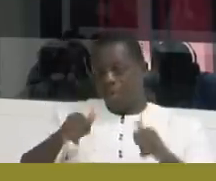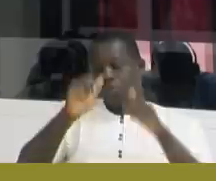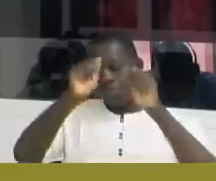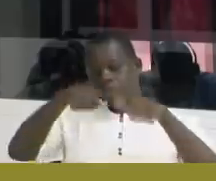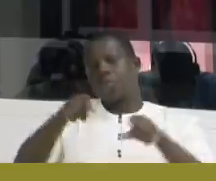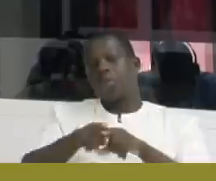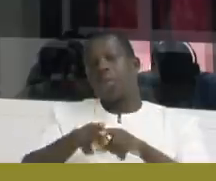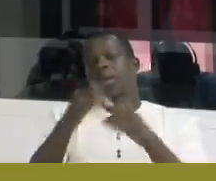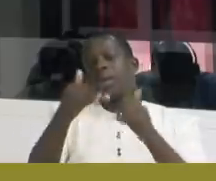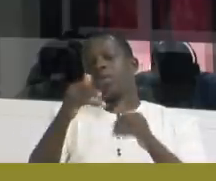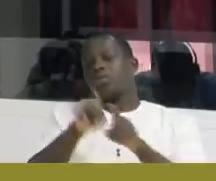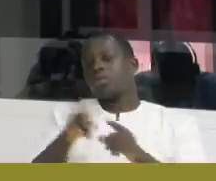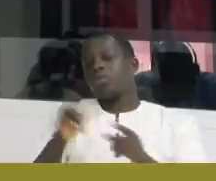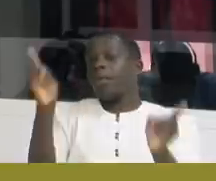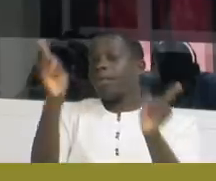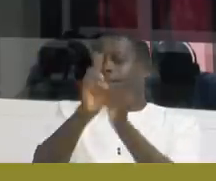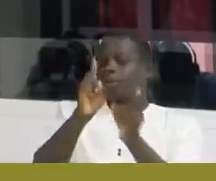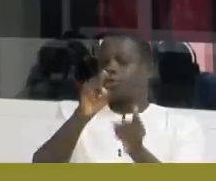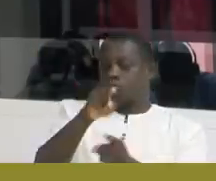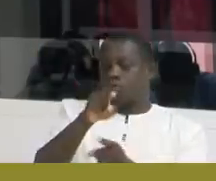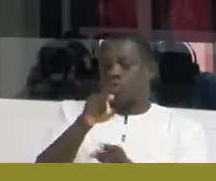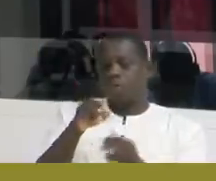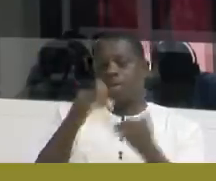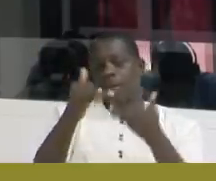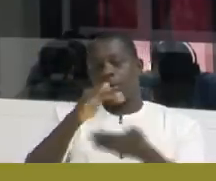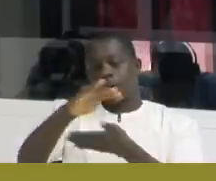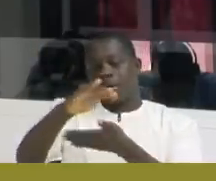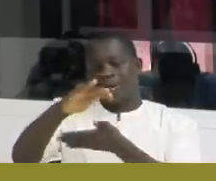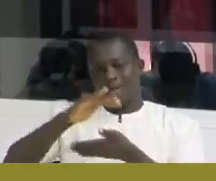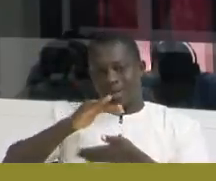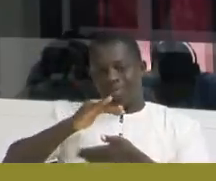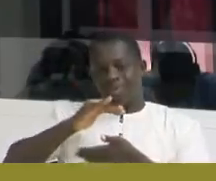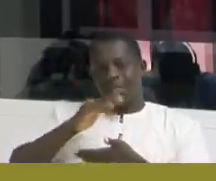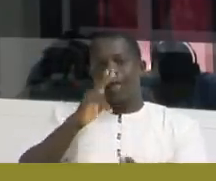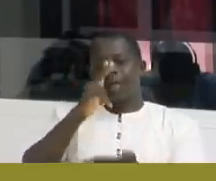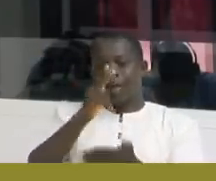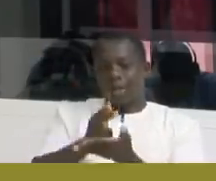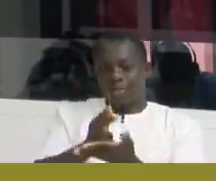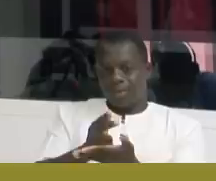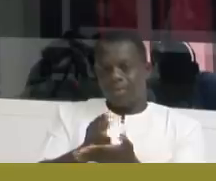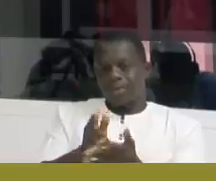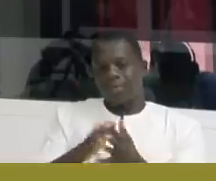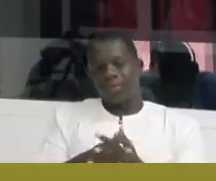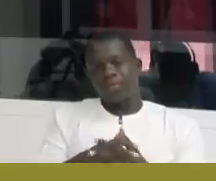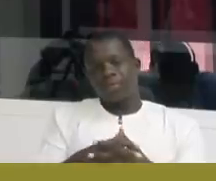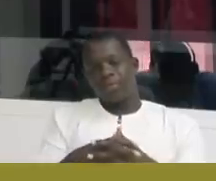he's also going to come for you. We received evidence